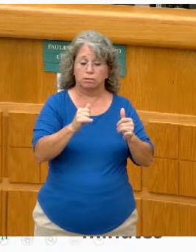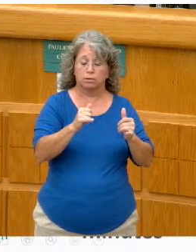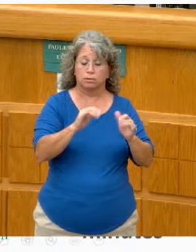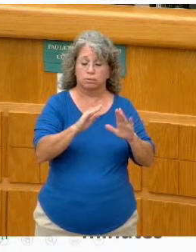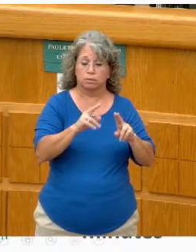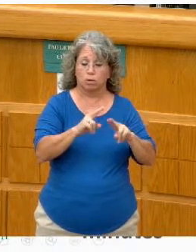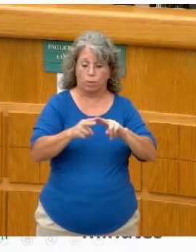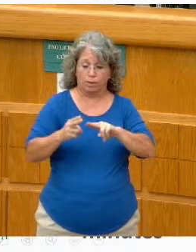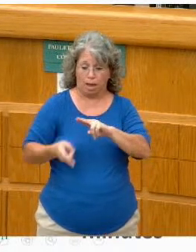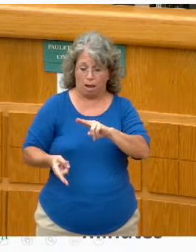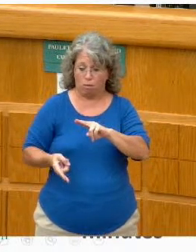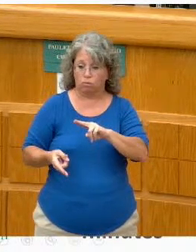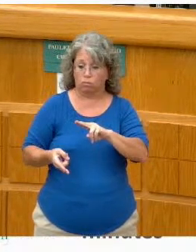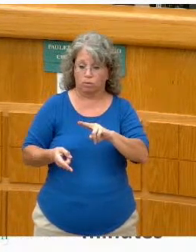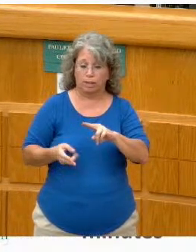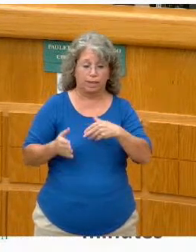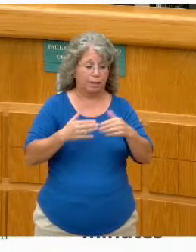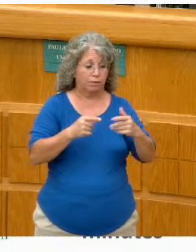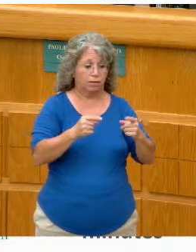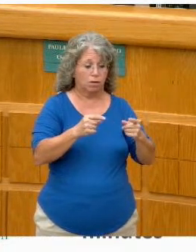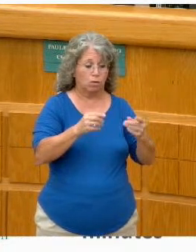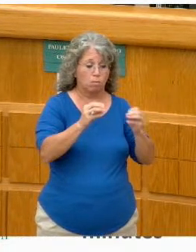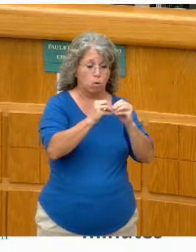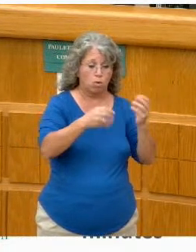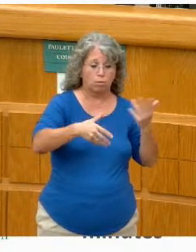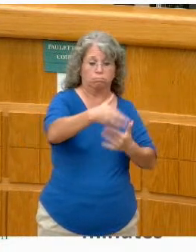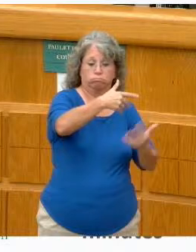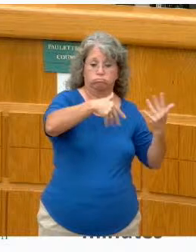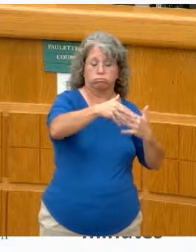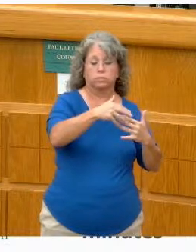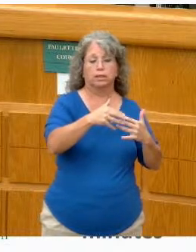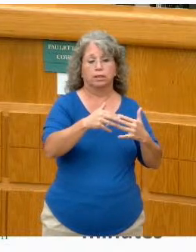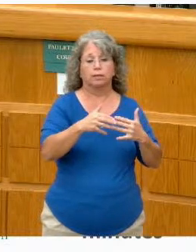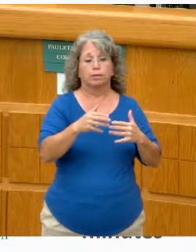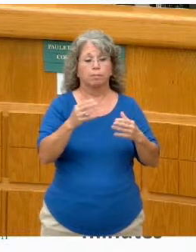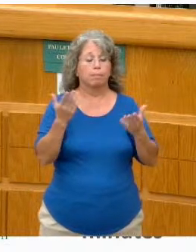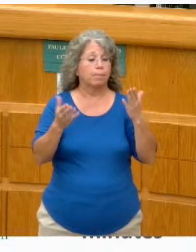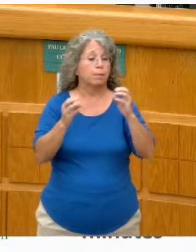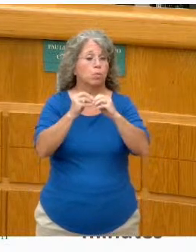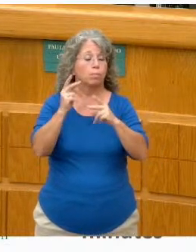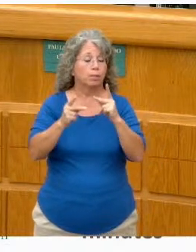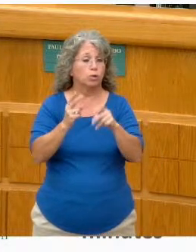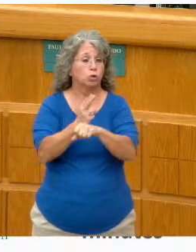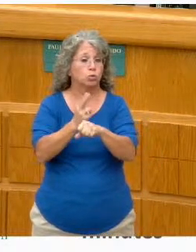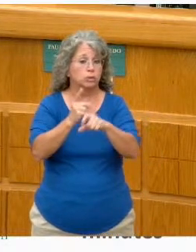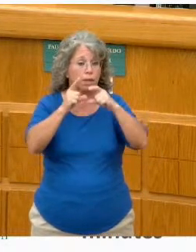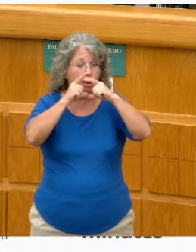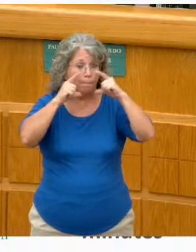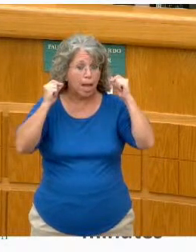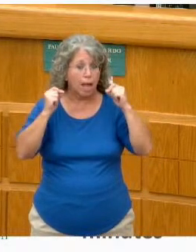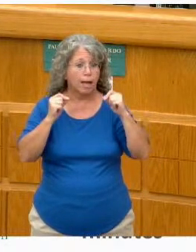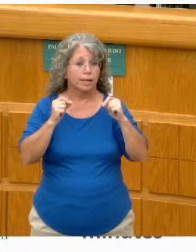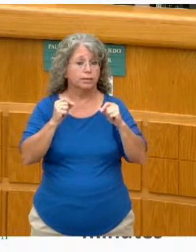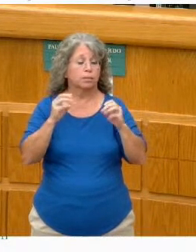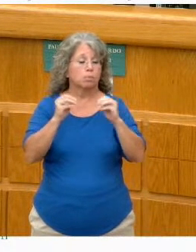the cases aren't. So keep doing what you're doing, and if you're not wearing a mask, it's really important that you do.